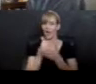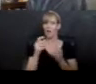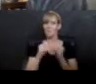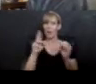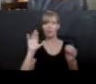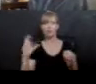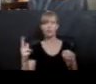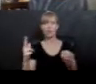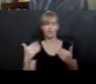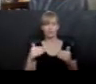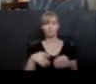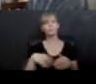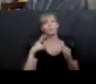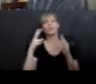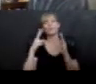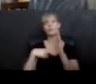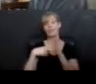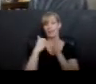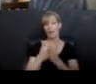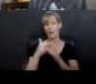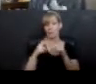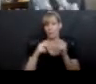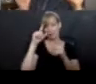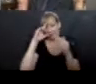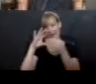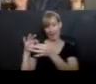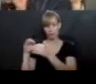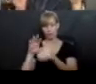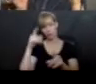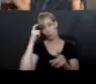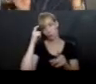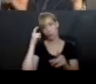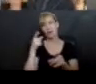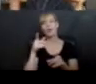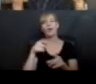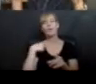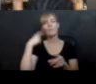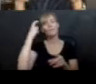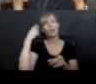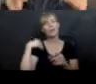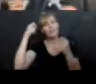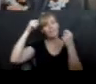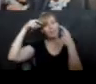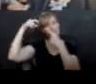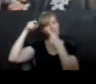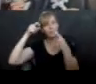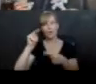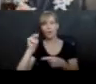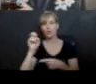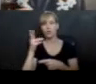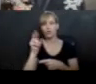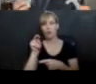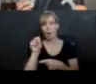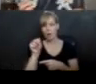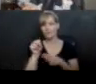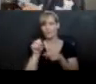Reading helps build connections in your brain. Your brain has these things called neurons. These are little stuffed neurons. They communicate with each